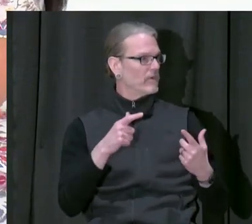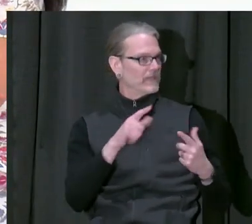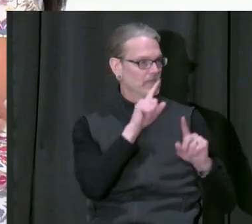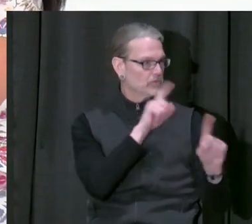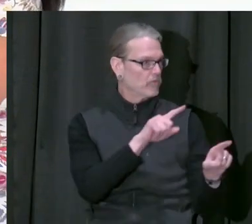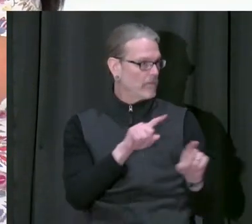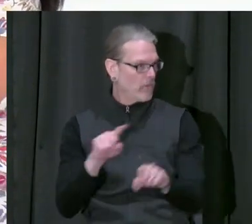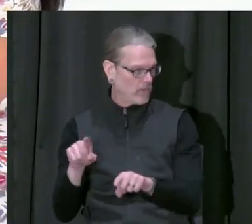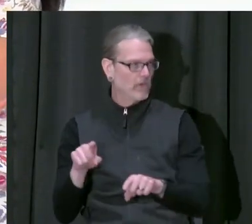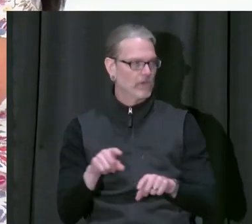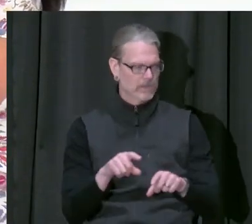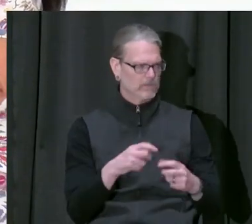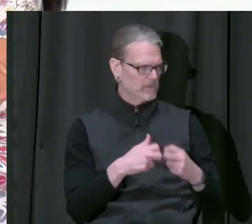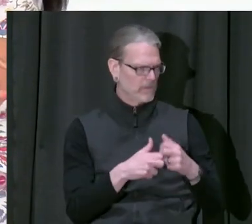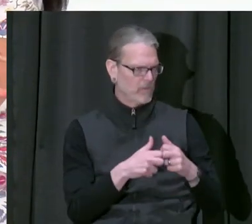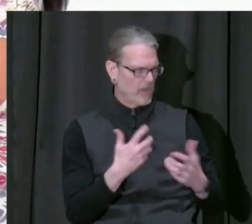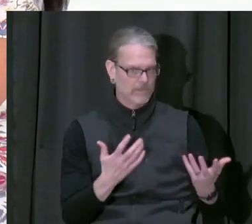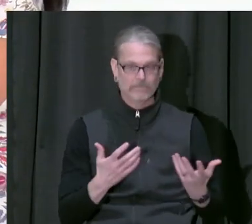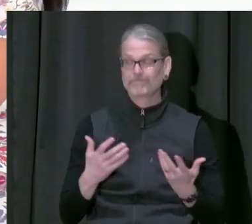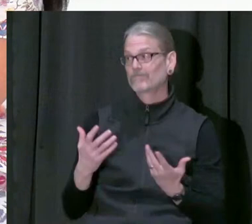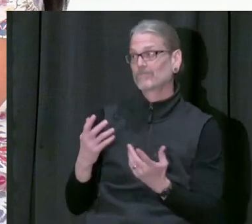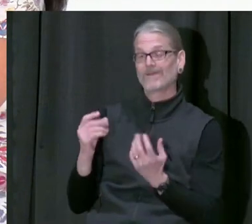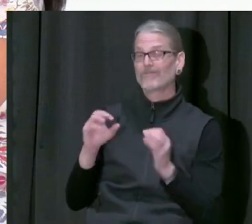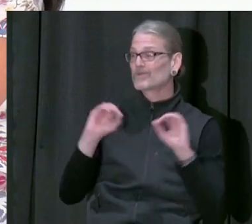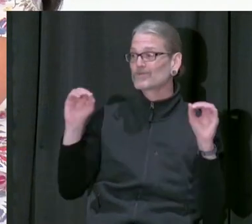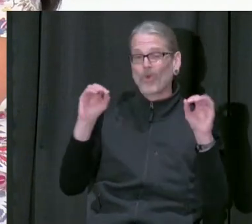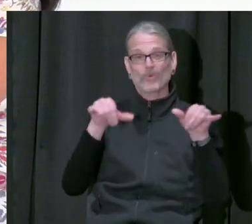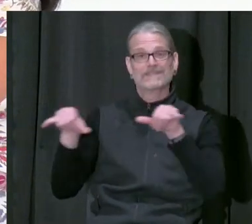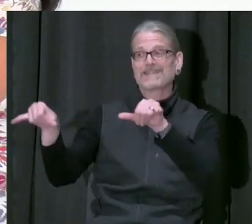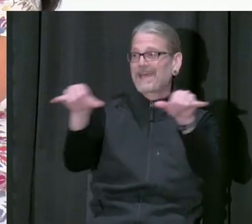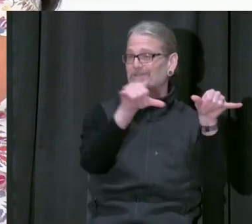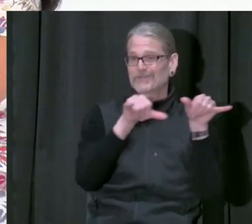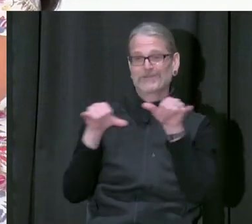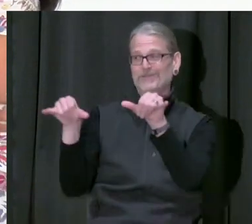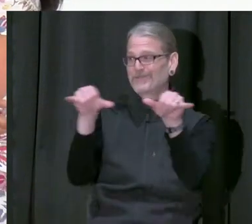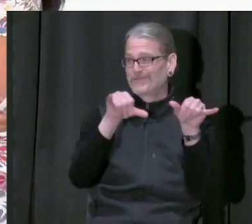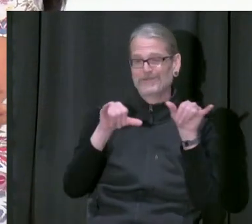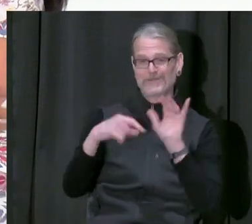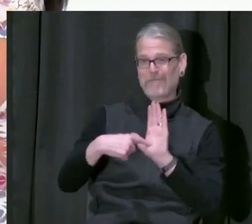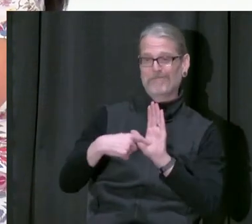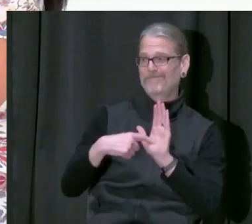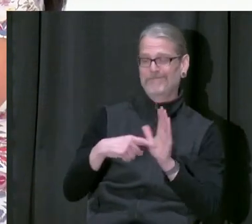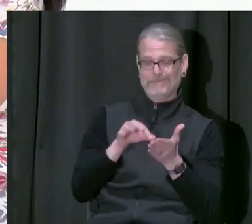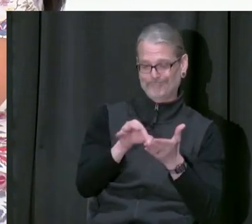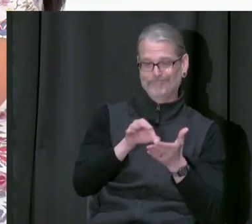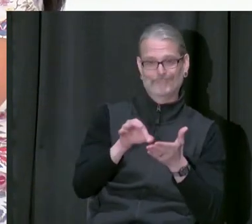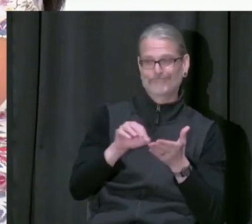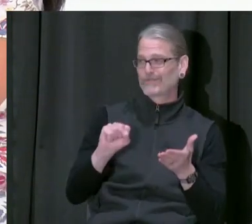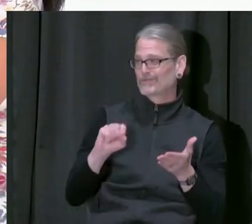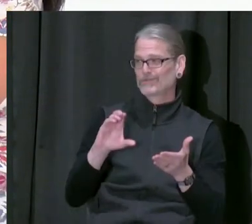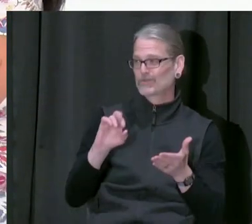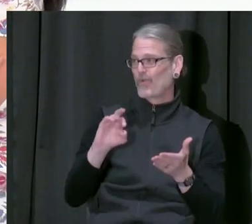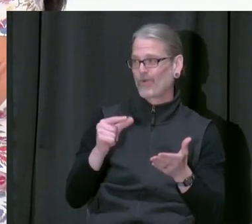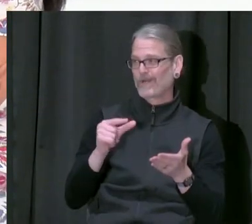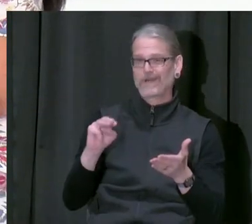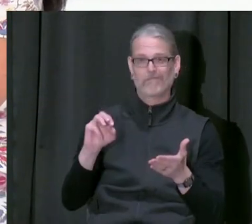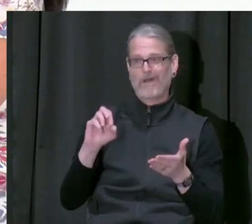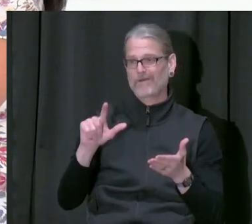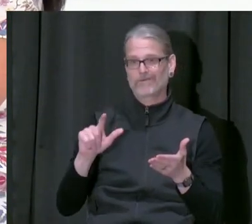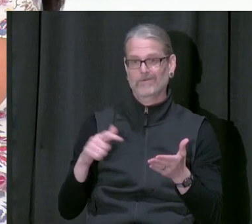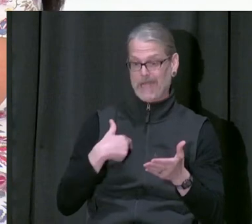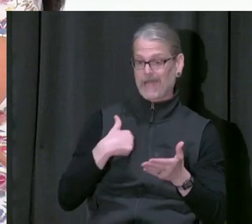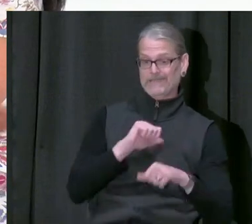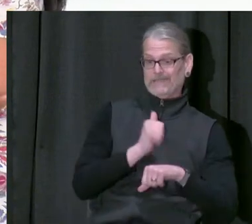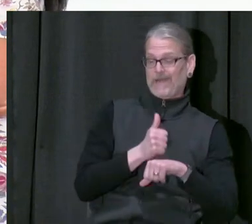the conformance reporting is the fact there's no standard scoring model. Everybody establishes their own. I've established my